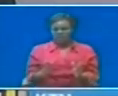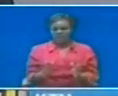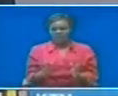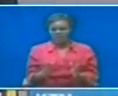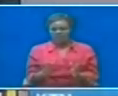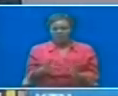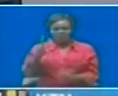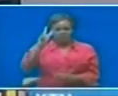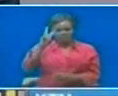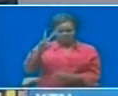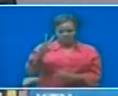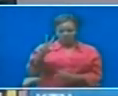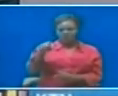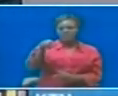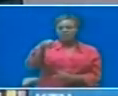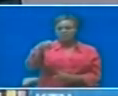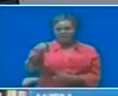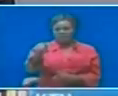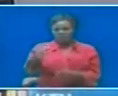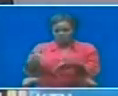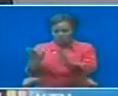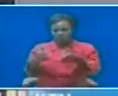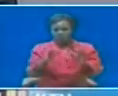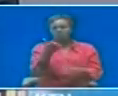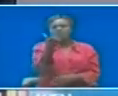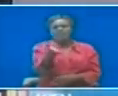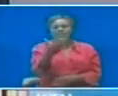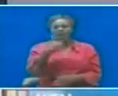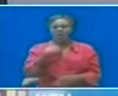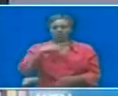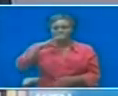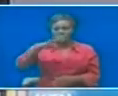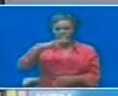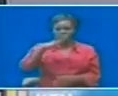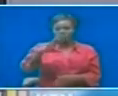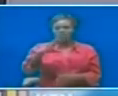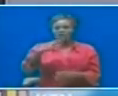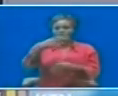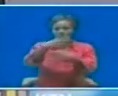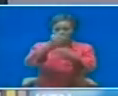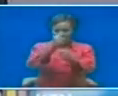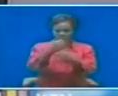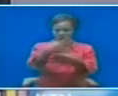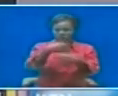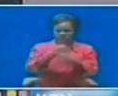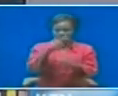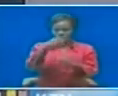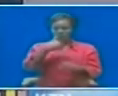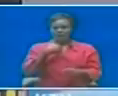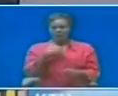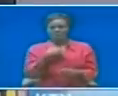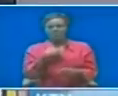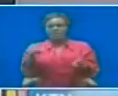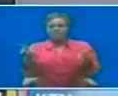Speakers Bureaus are an avenue that now exists. We have Speakers Bureau like Jade Speakers Bureau, which we do run. Mm-hmm. We do